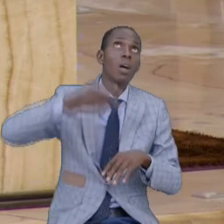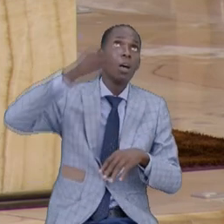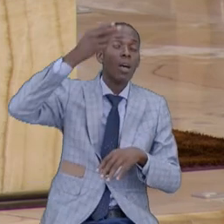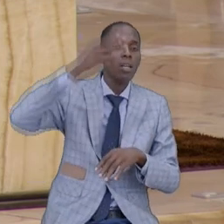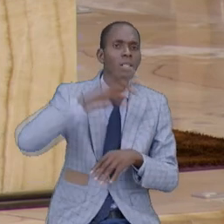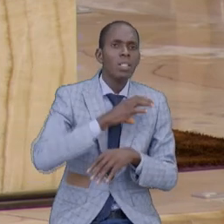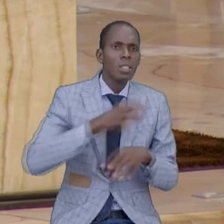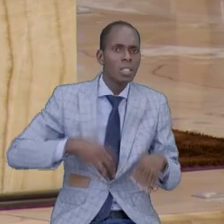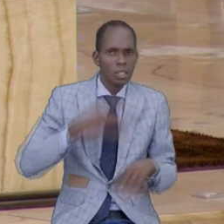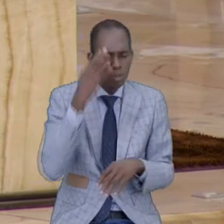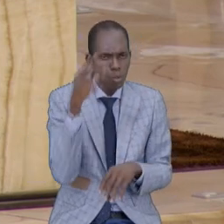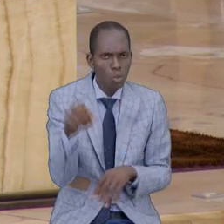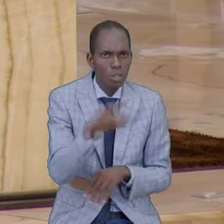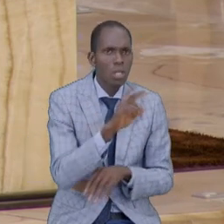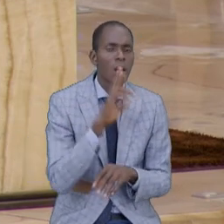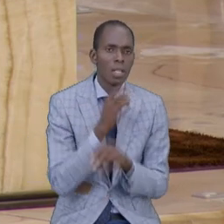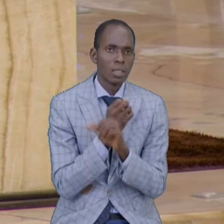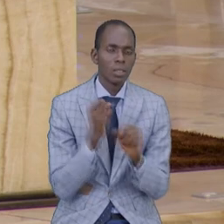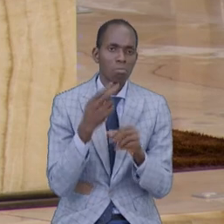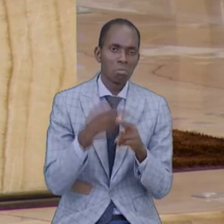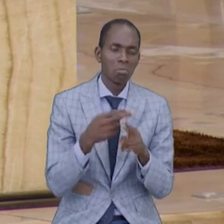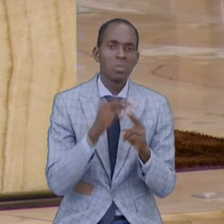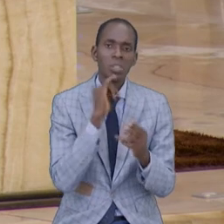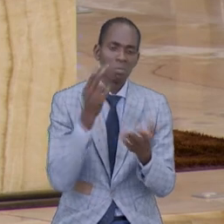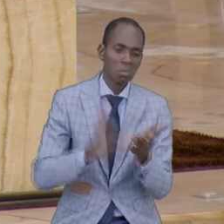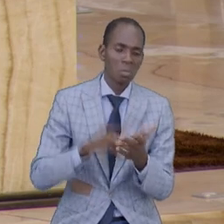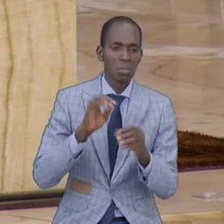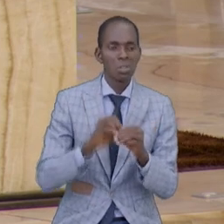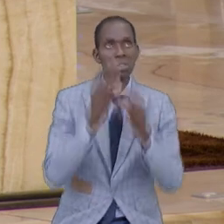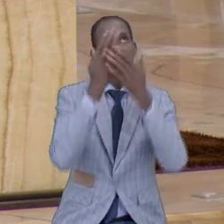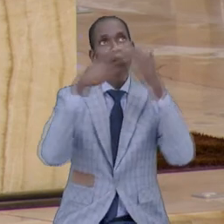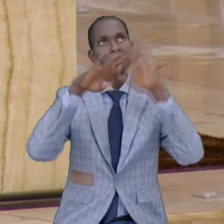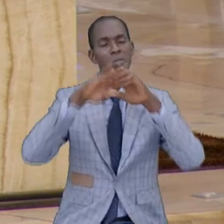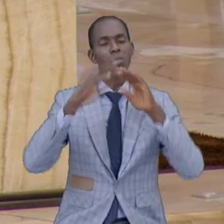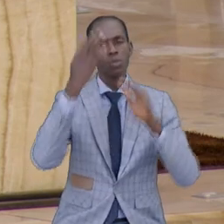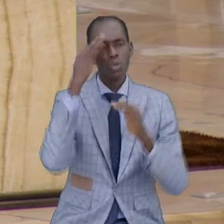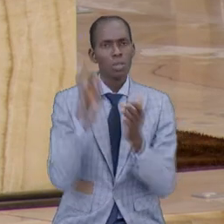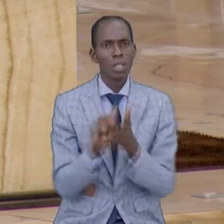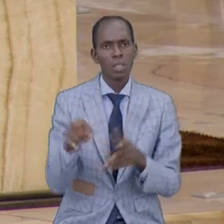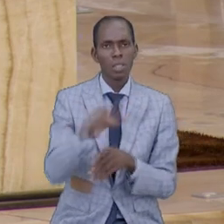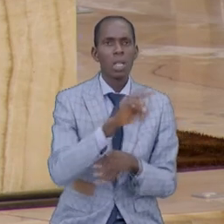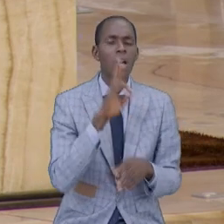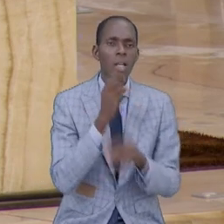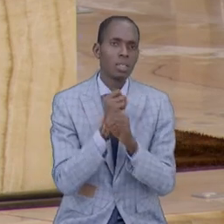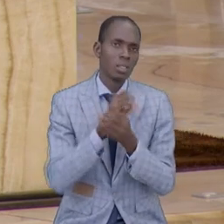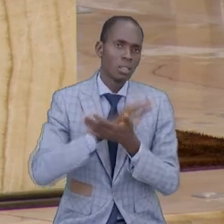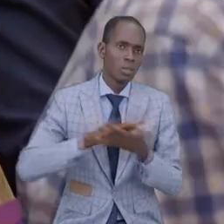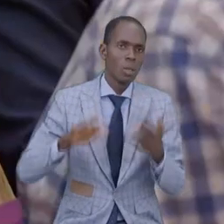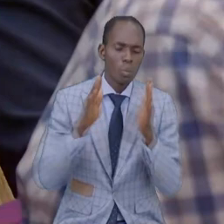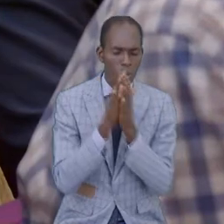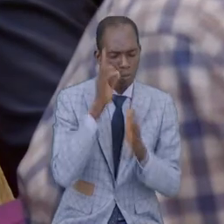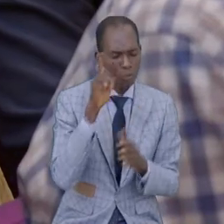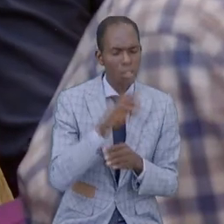were saved. Their names were written in heaven. He knew they were sanctified. He prayed for them.